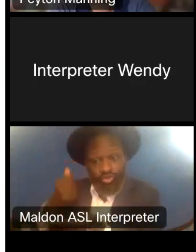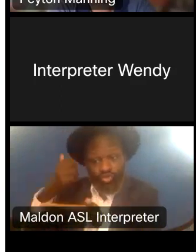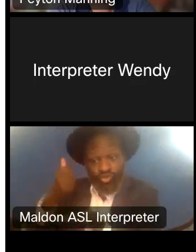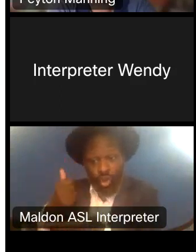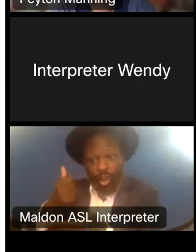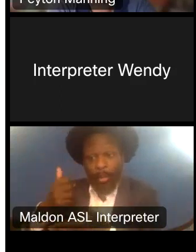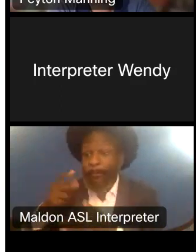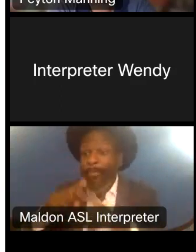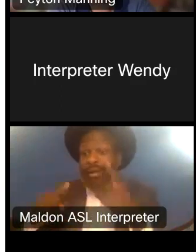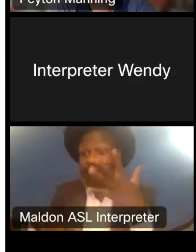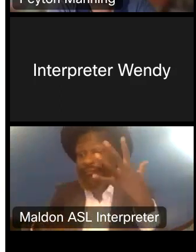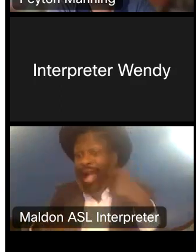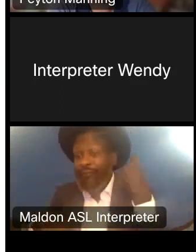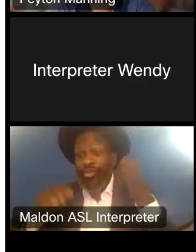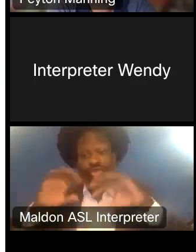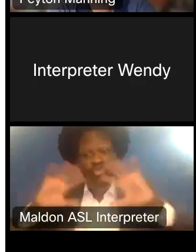years, you're just